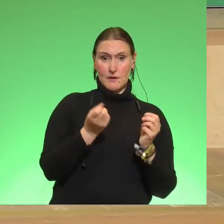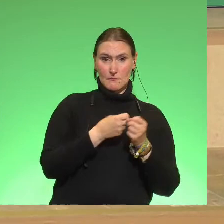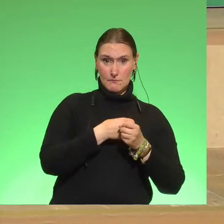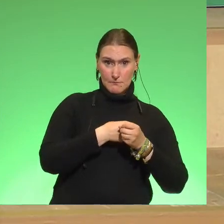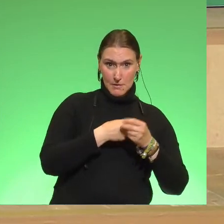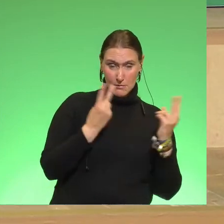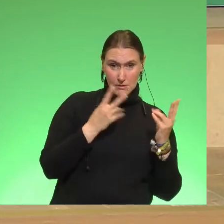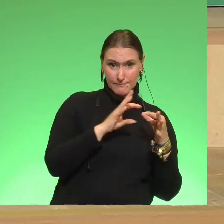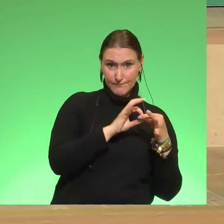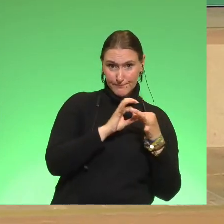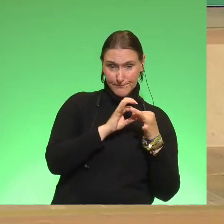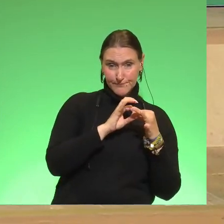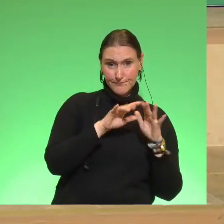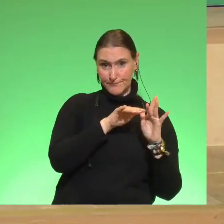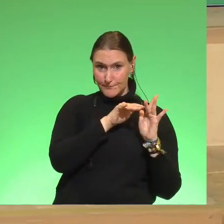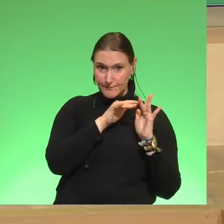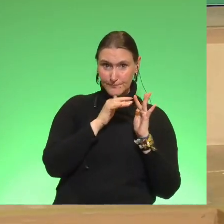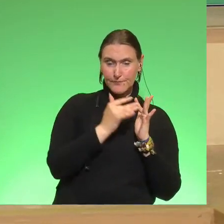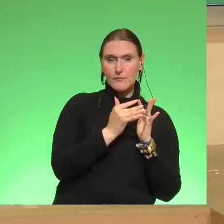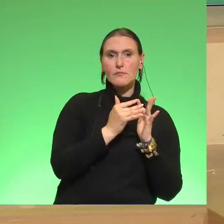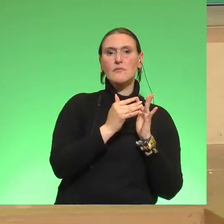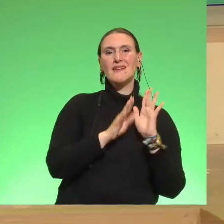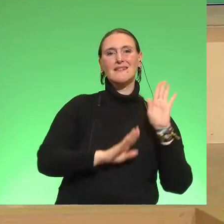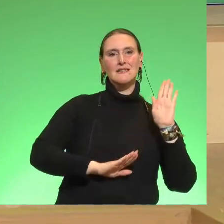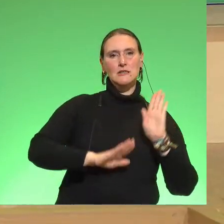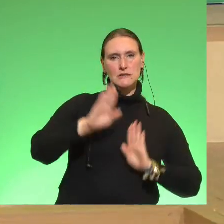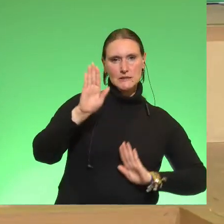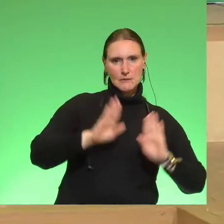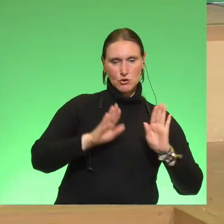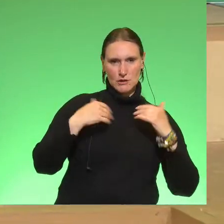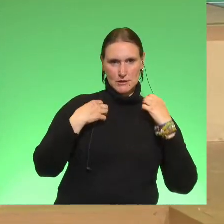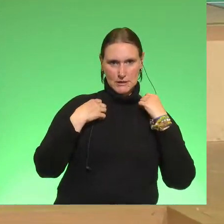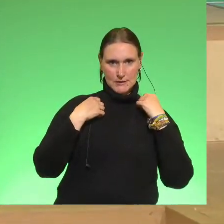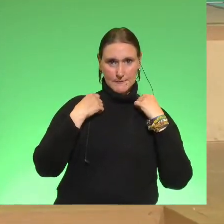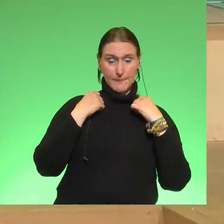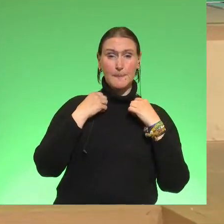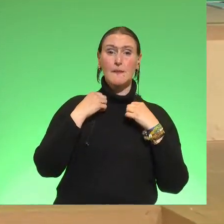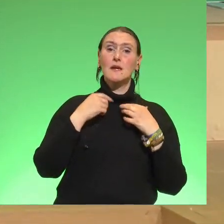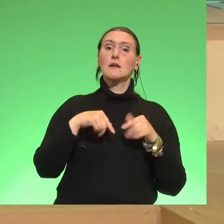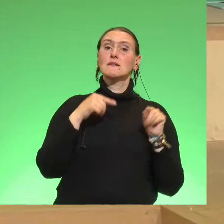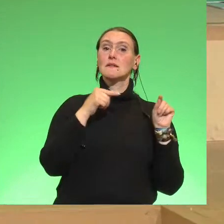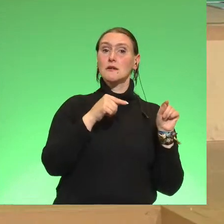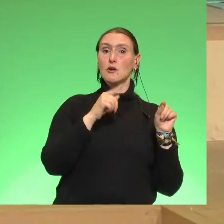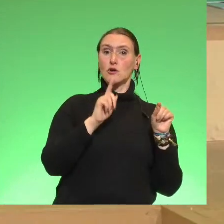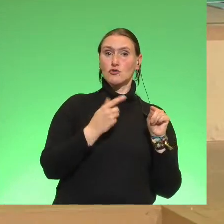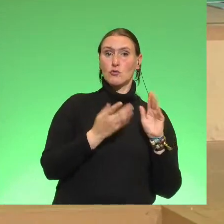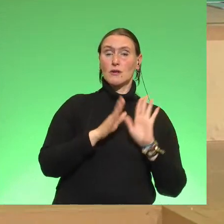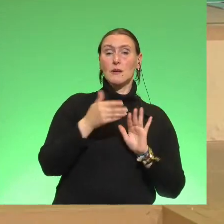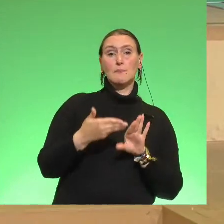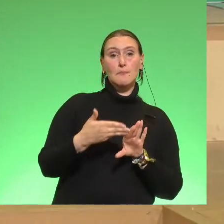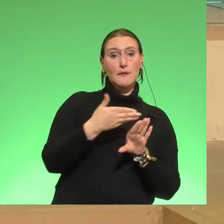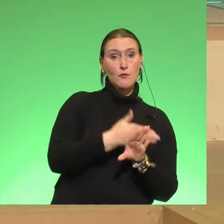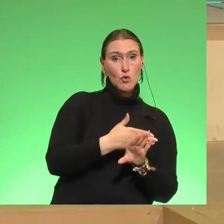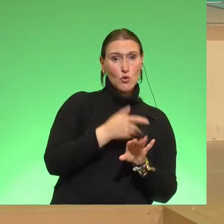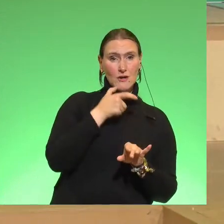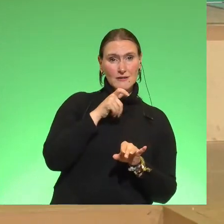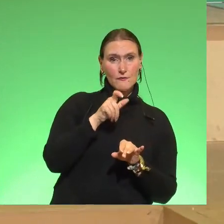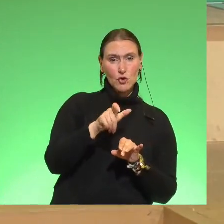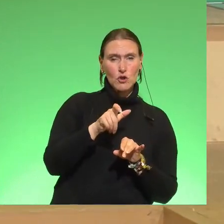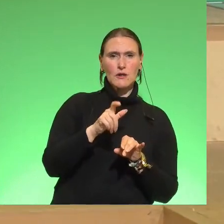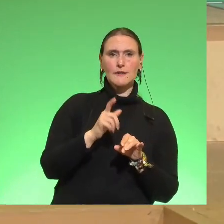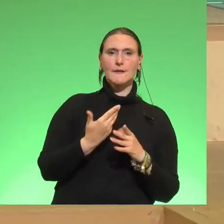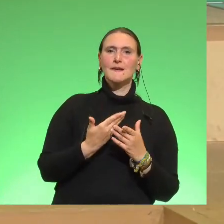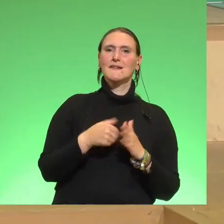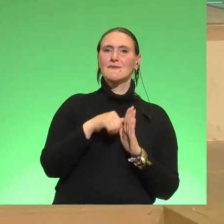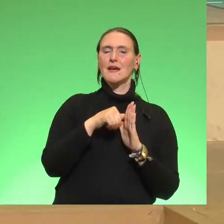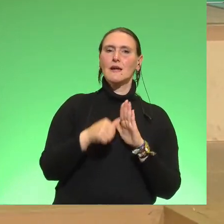in a context of democratic despotism and in a context of abduction. I used the word before. Abduction is a combination of